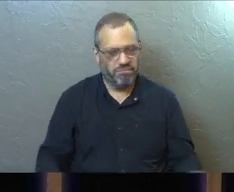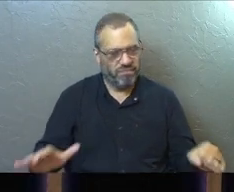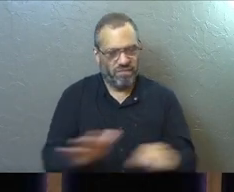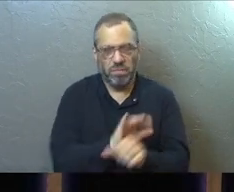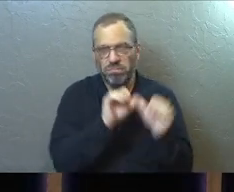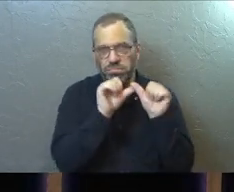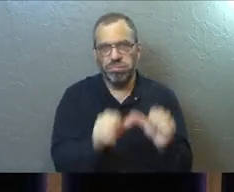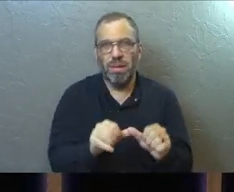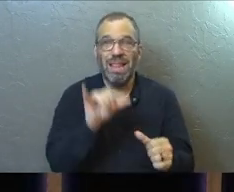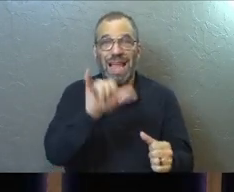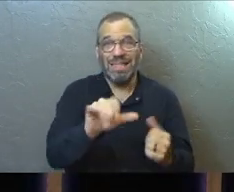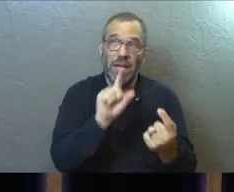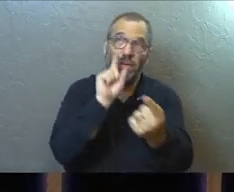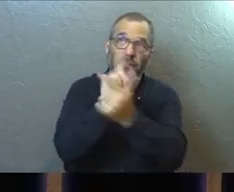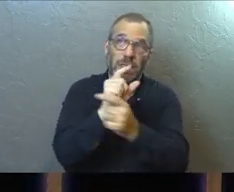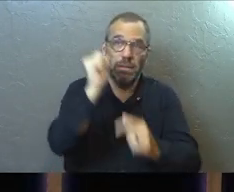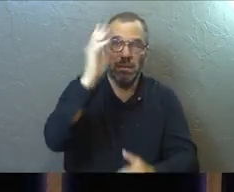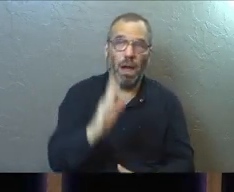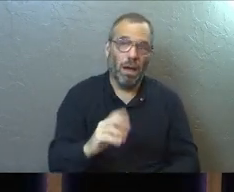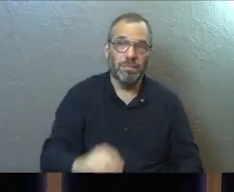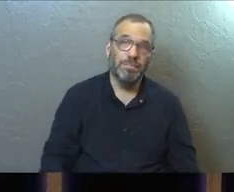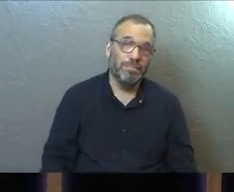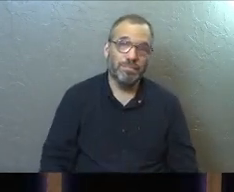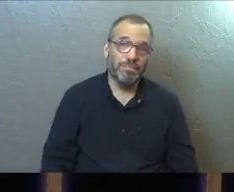And that's how you have to come to him.